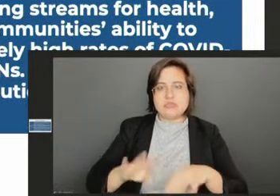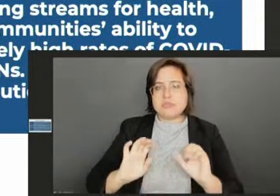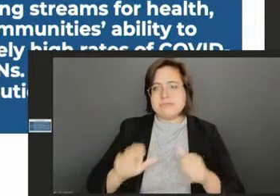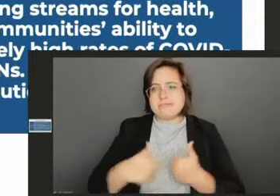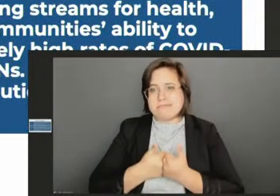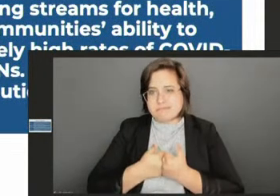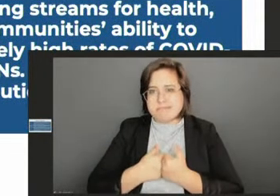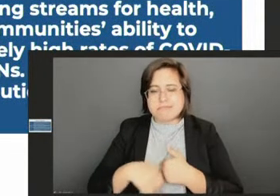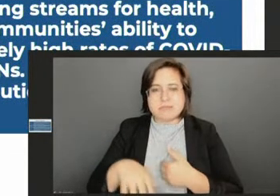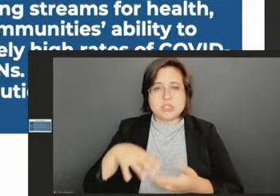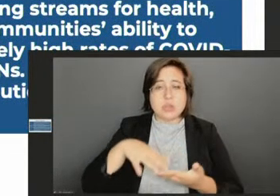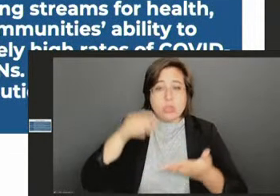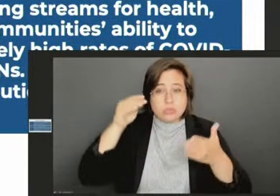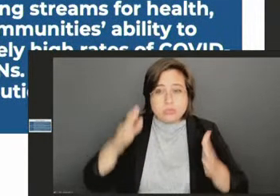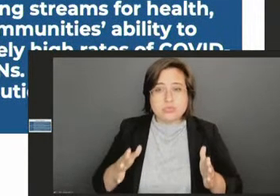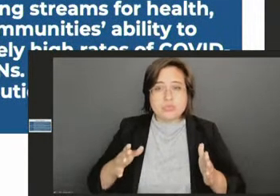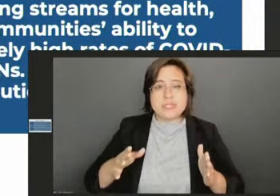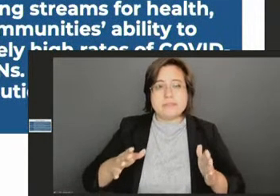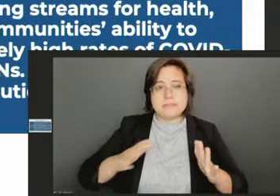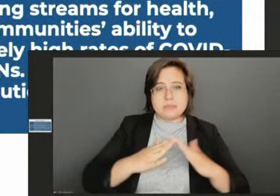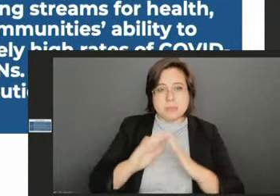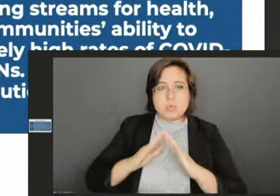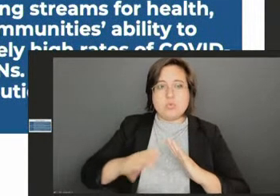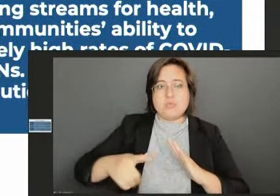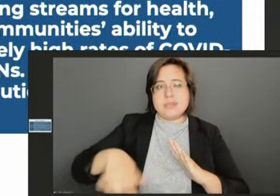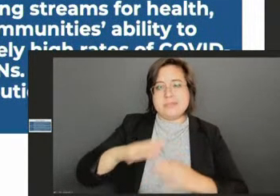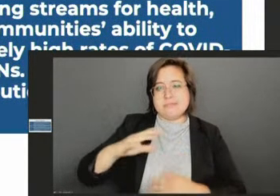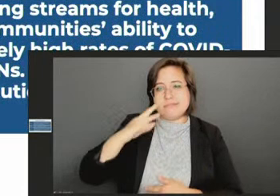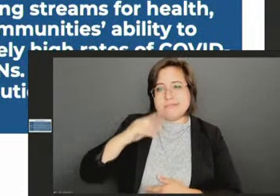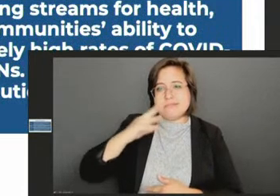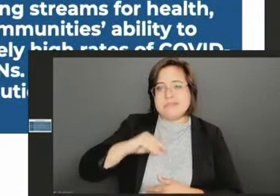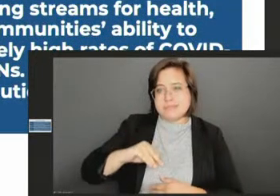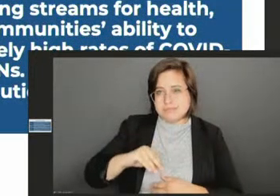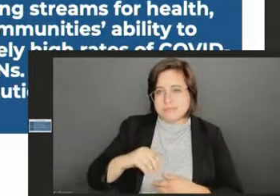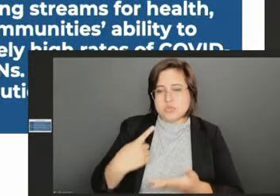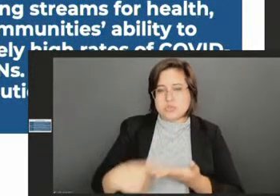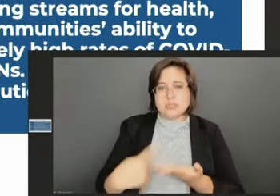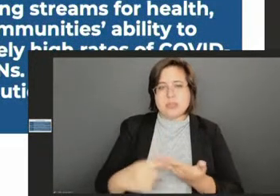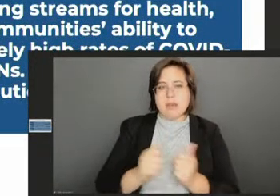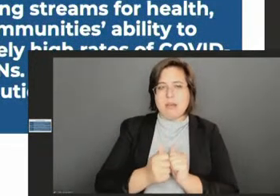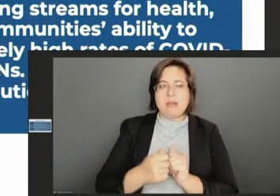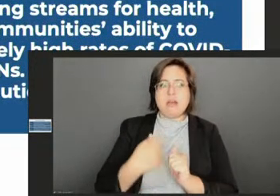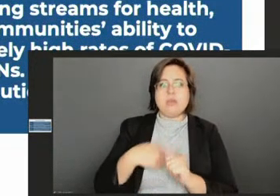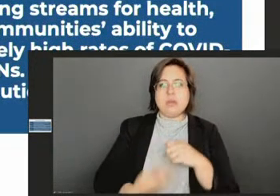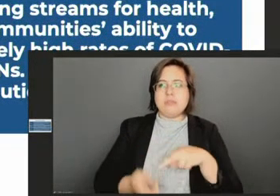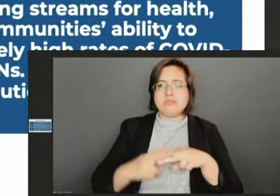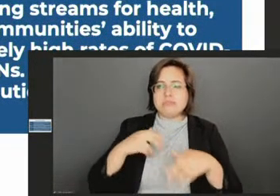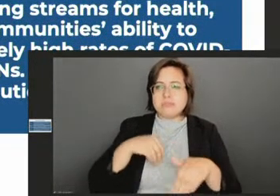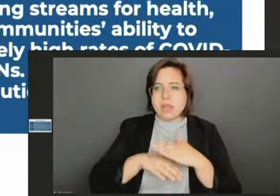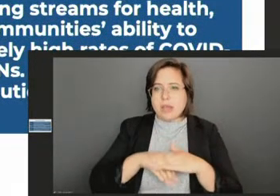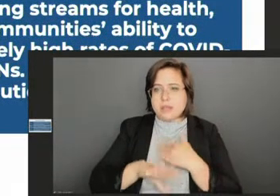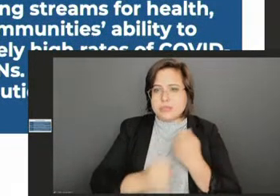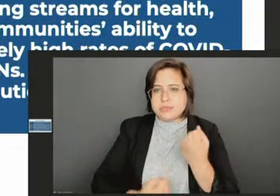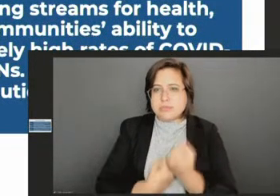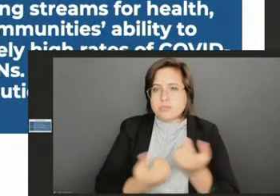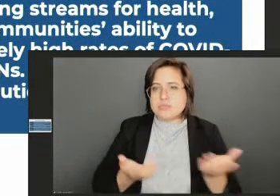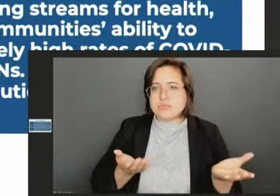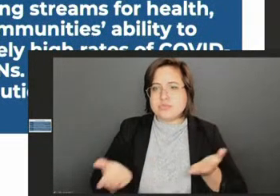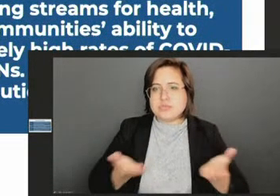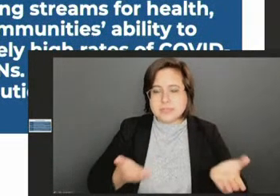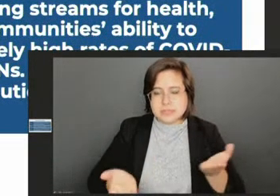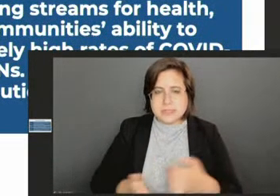challenges that the student community is facing and talking about what are the ways to increase access for supportive